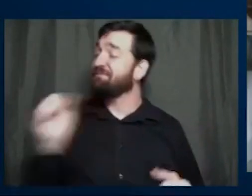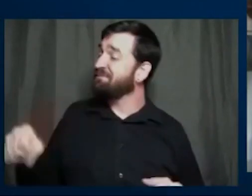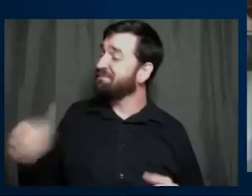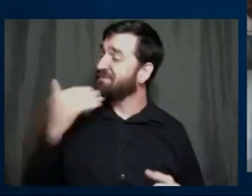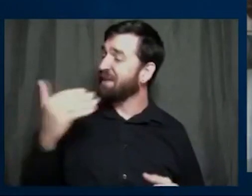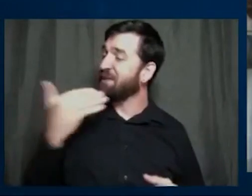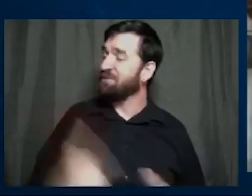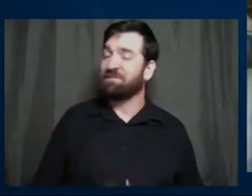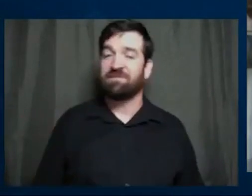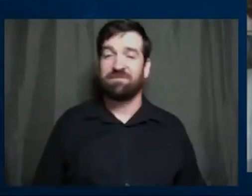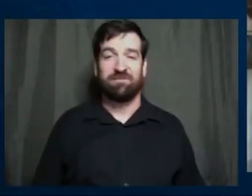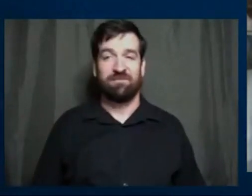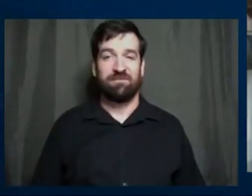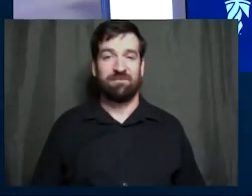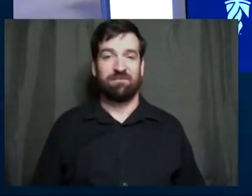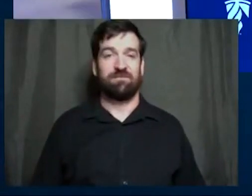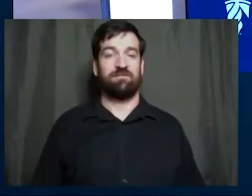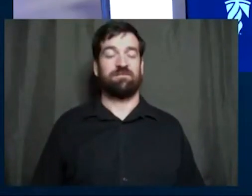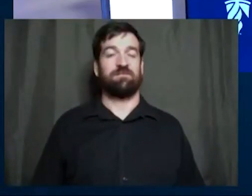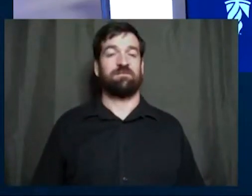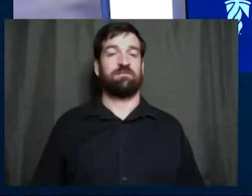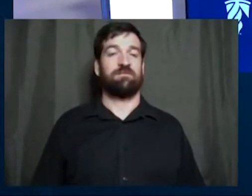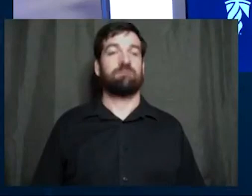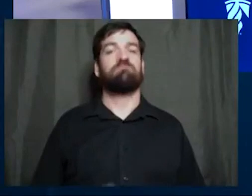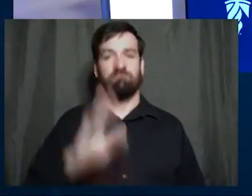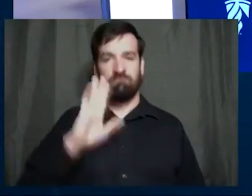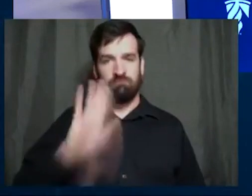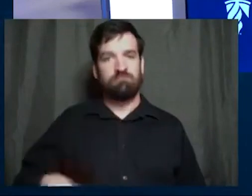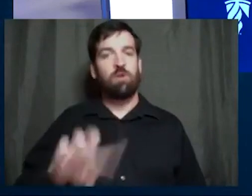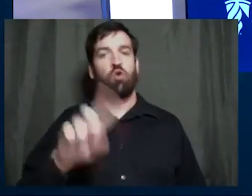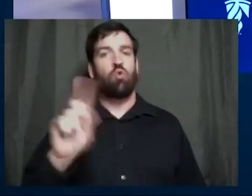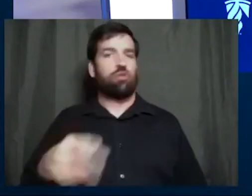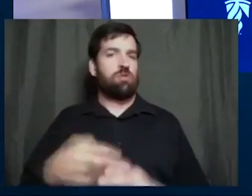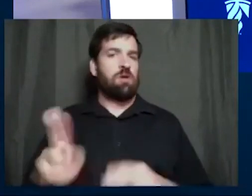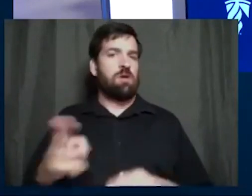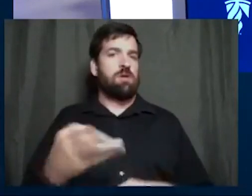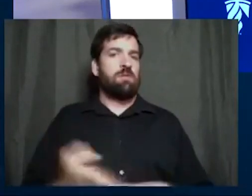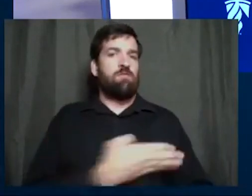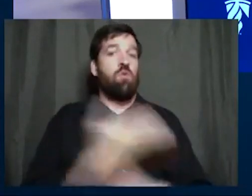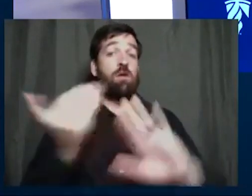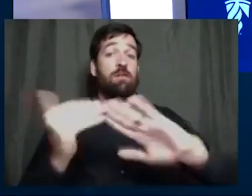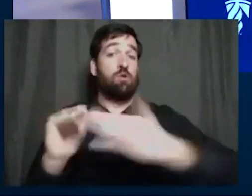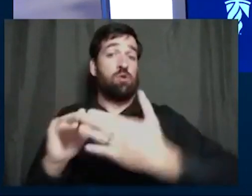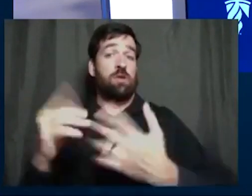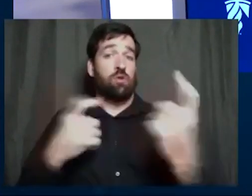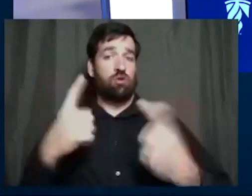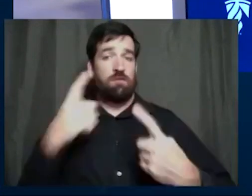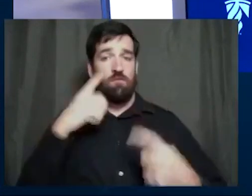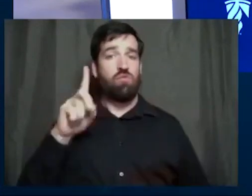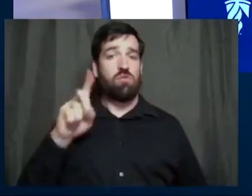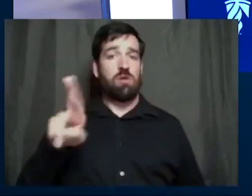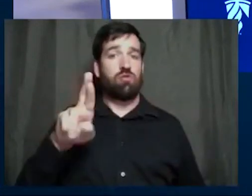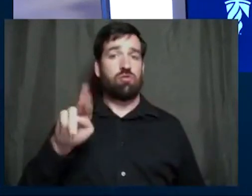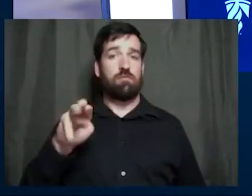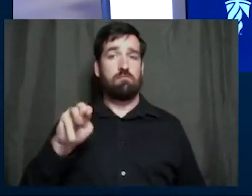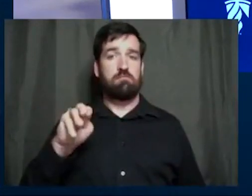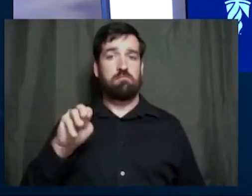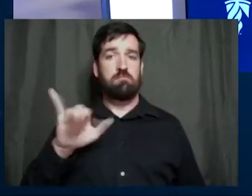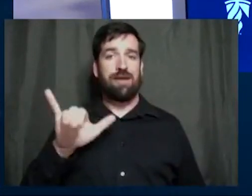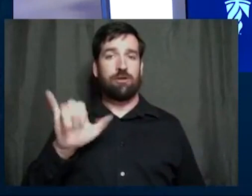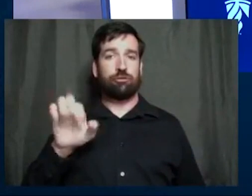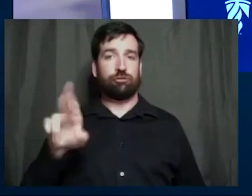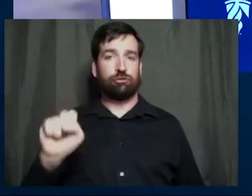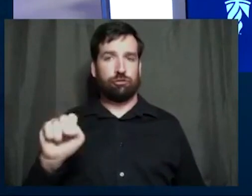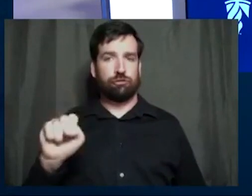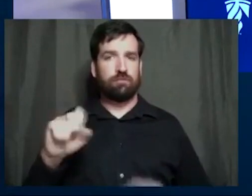you. And I know you have a question real quick before we get to our community questions for Dr. Myers. You had a question about